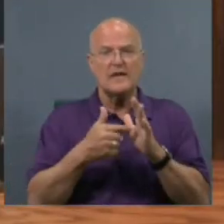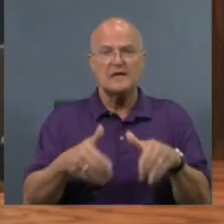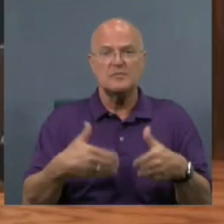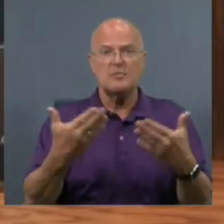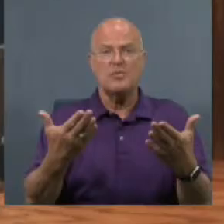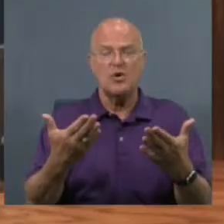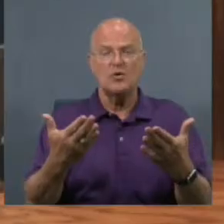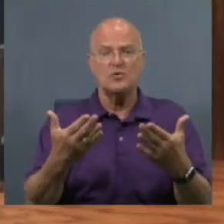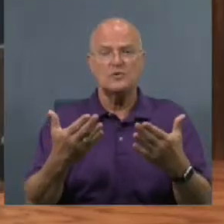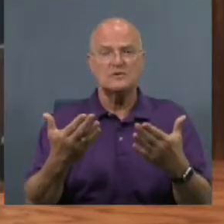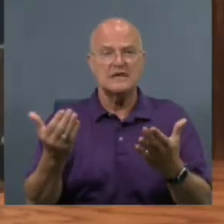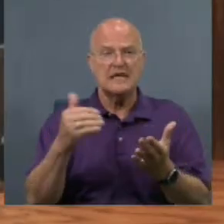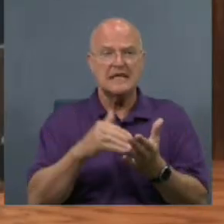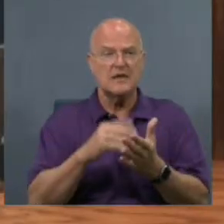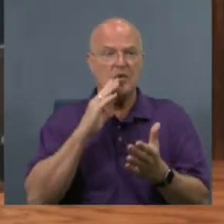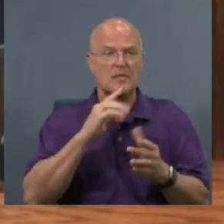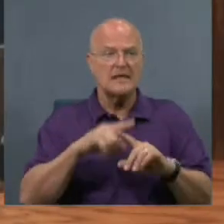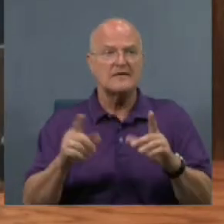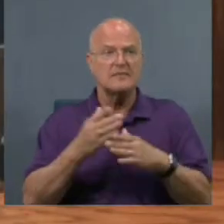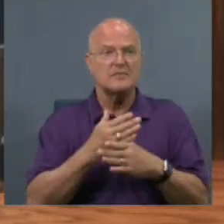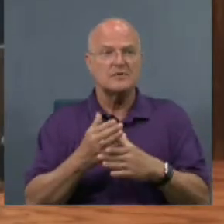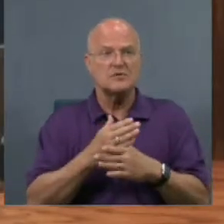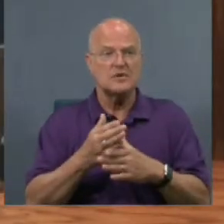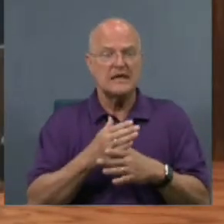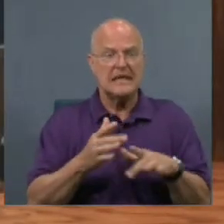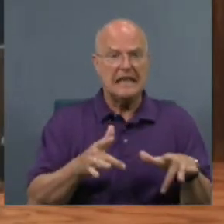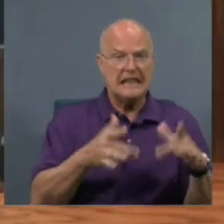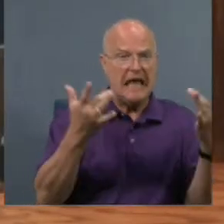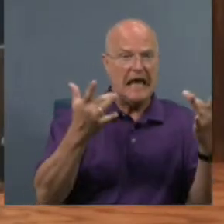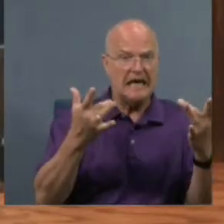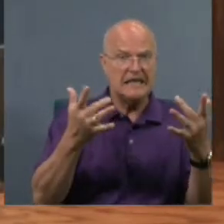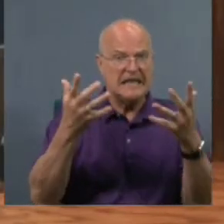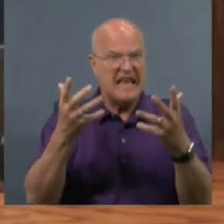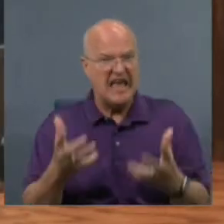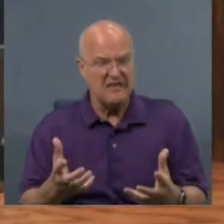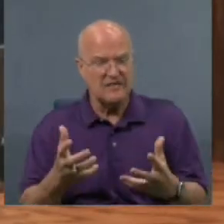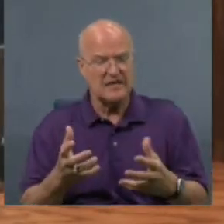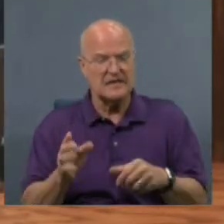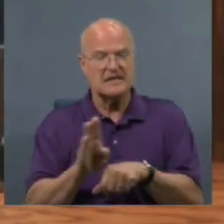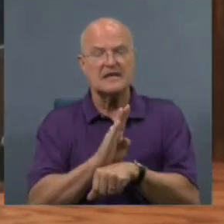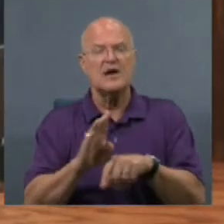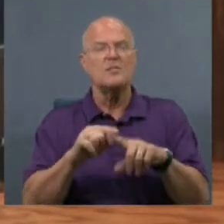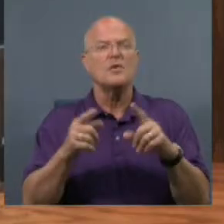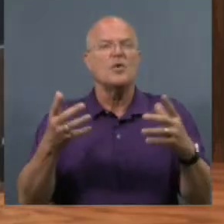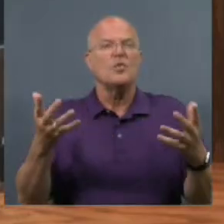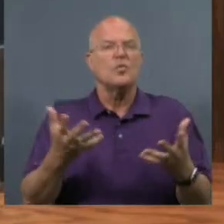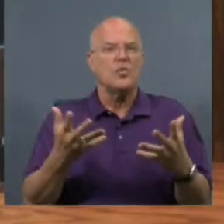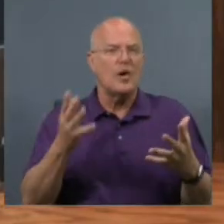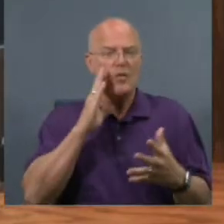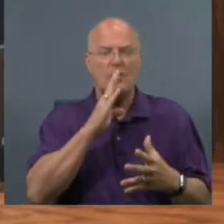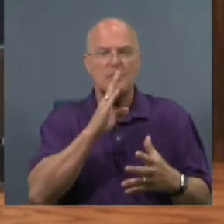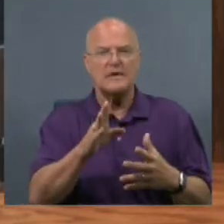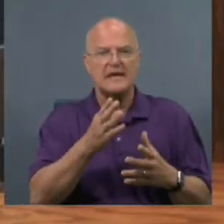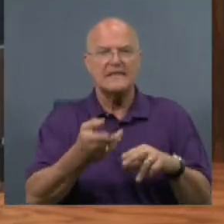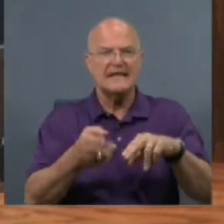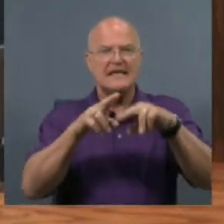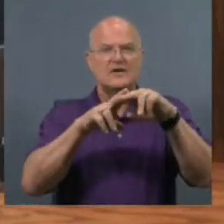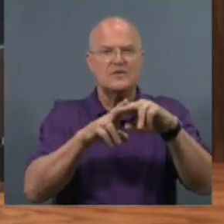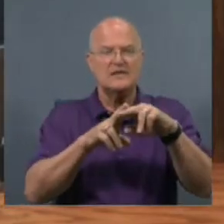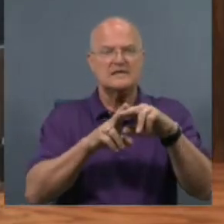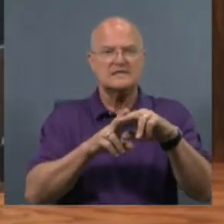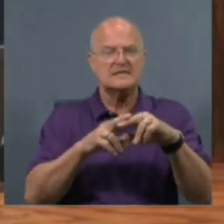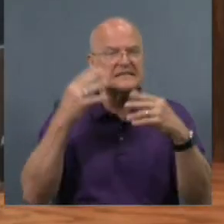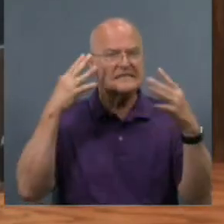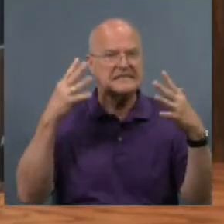proposed industrial, again, there's going to be a difference between light industrial and heavy industrial. But what is going to be the increase in